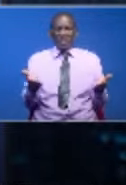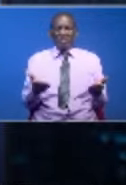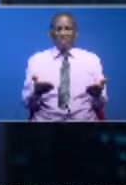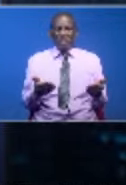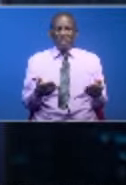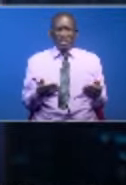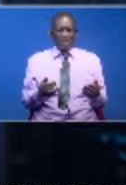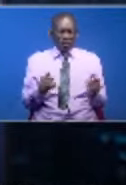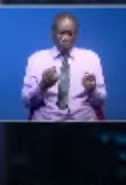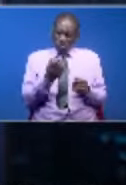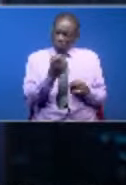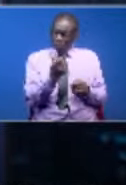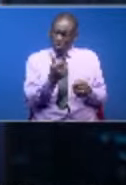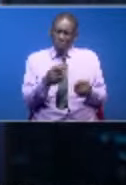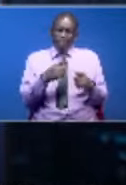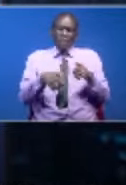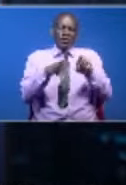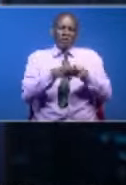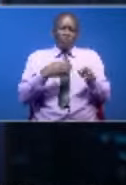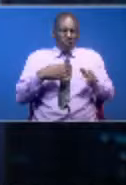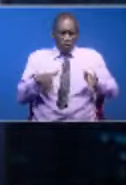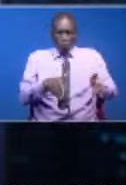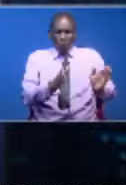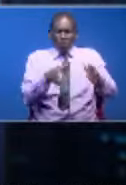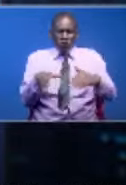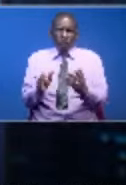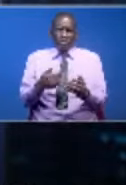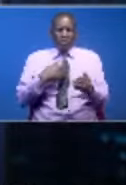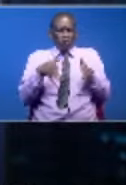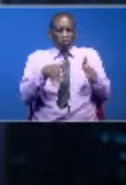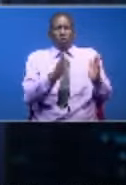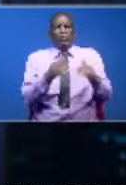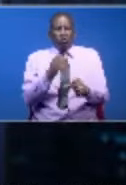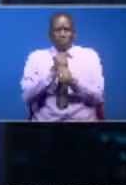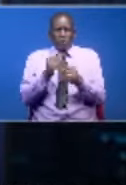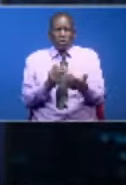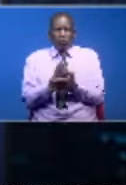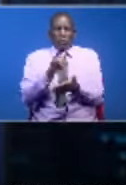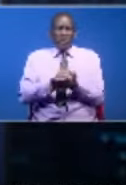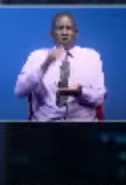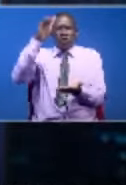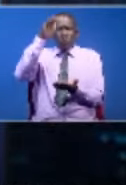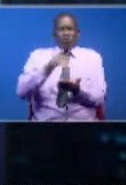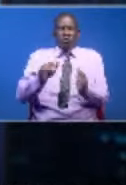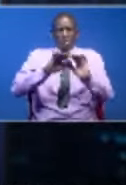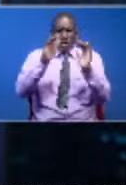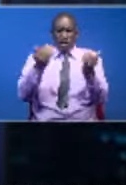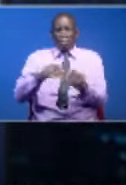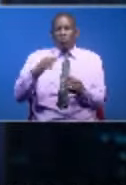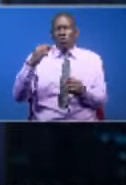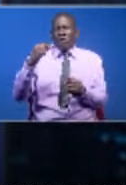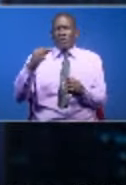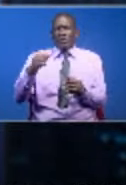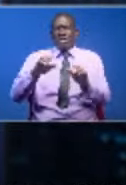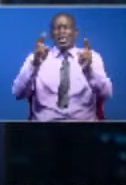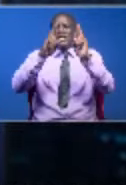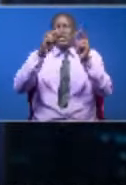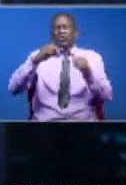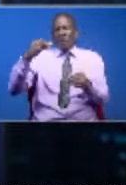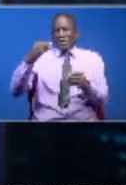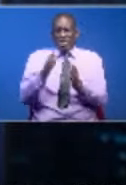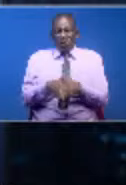shortening. But still, we do have the opportunity to make sure we reduce global greenhouse gas emissions and provide the